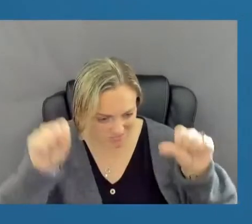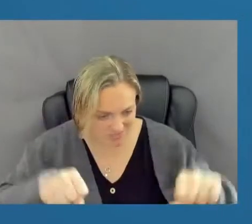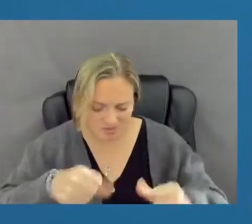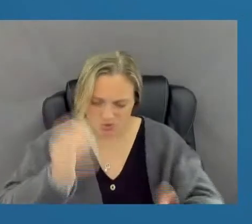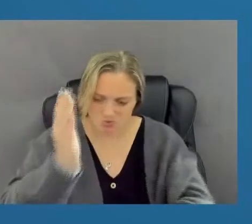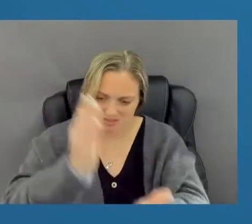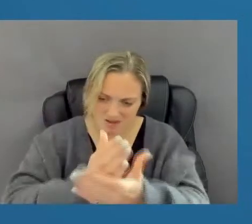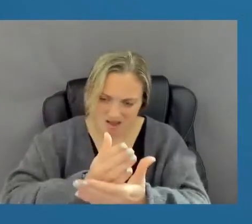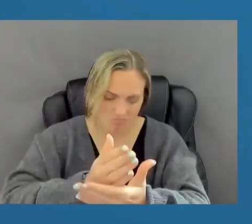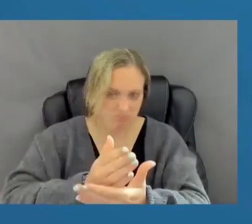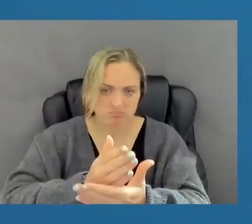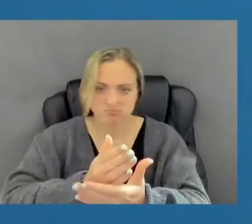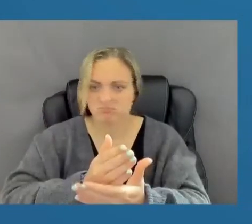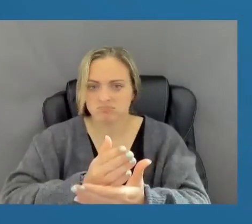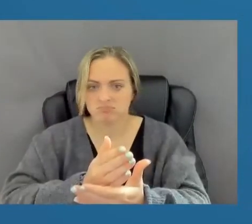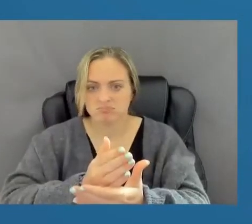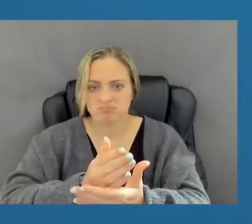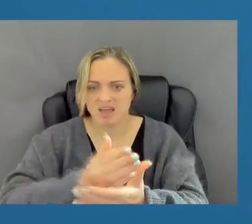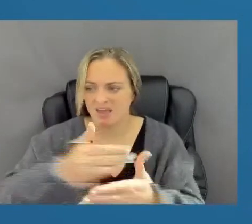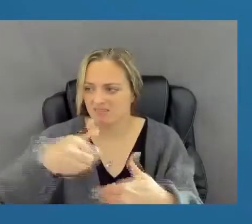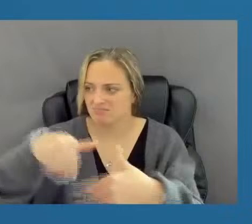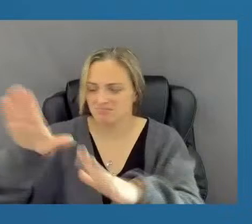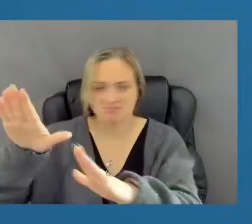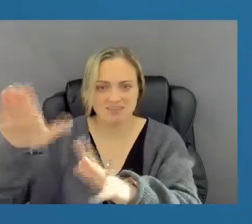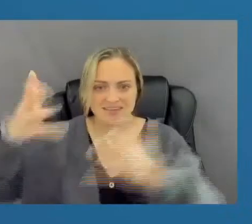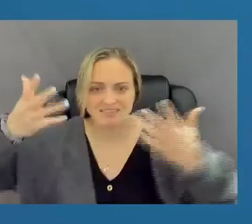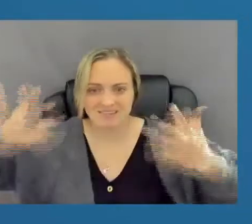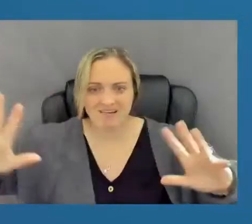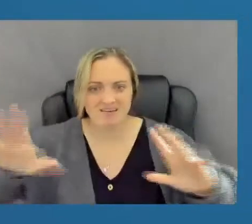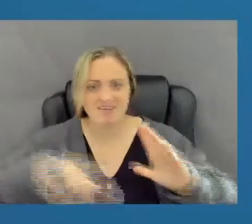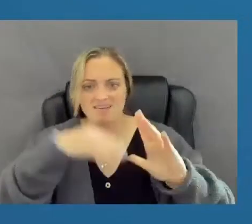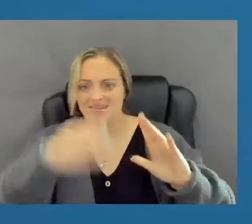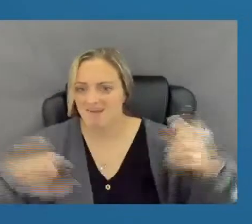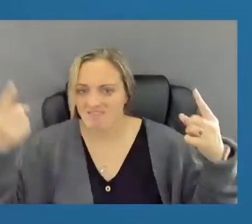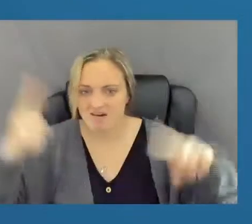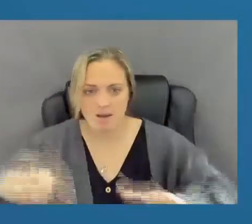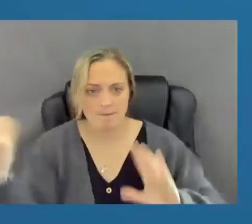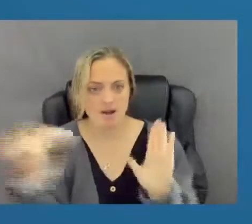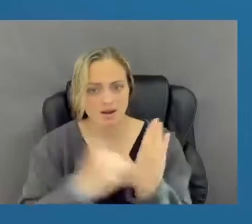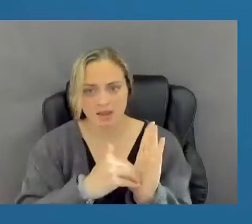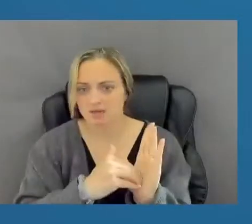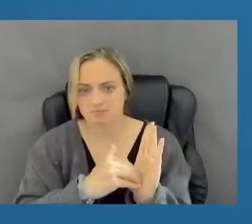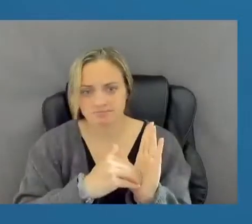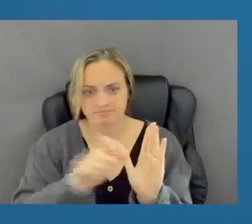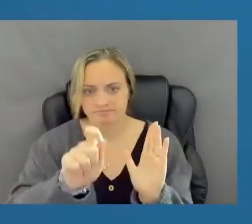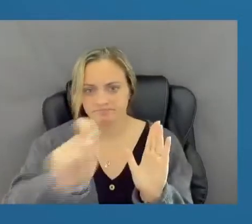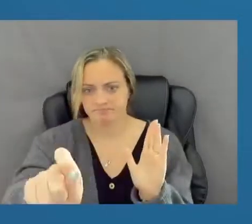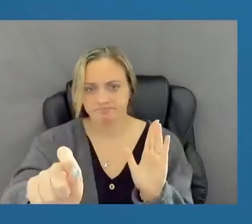its tracks and bury it in the ground, never to rise again.